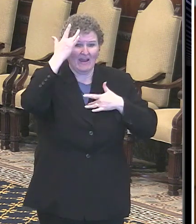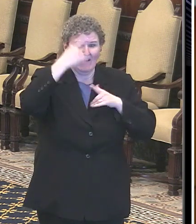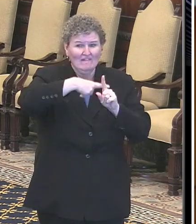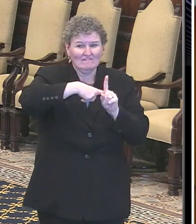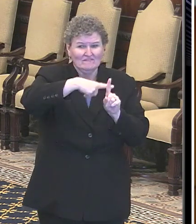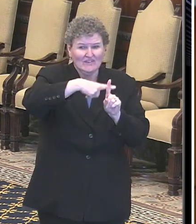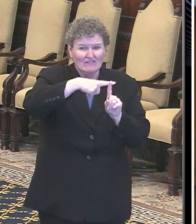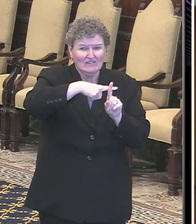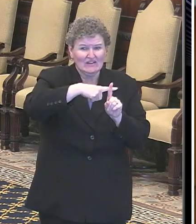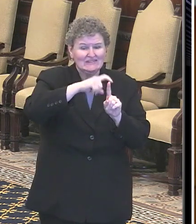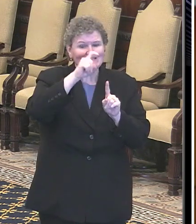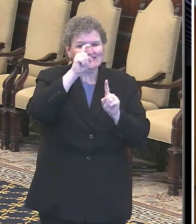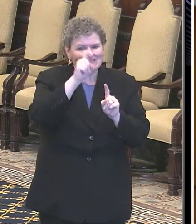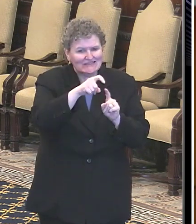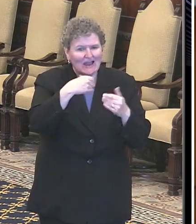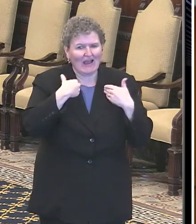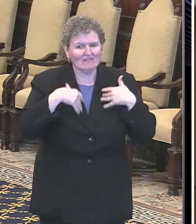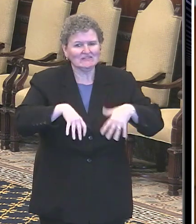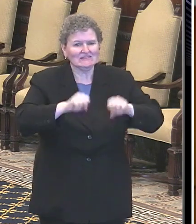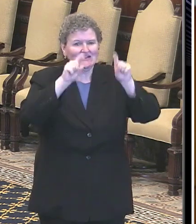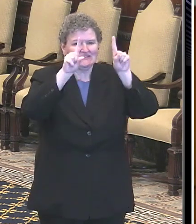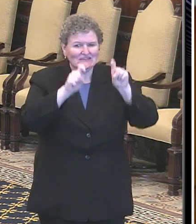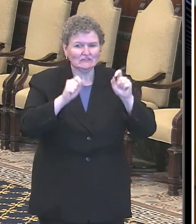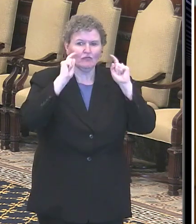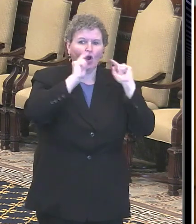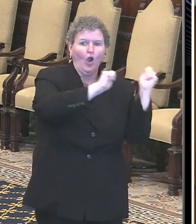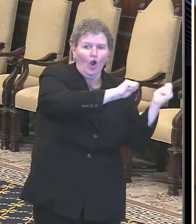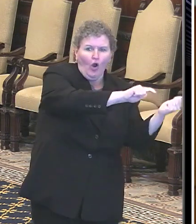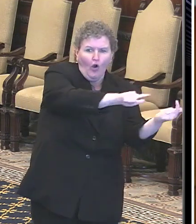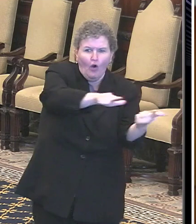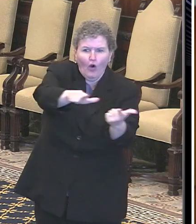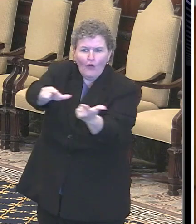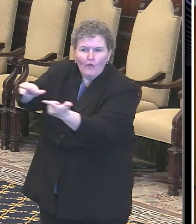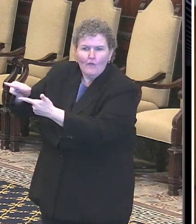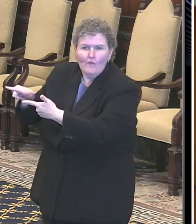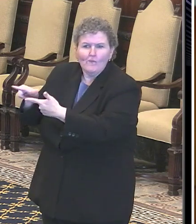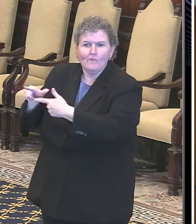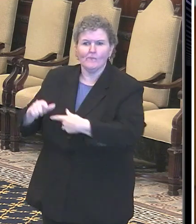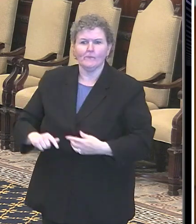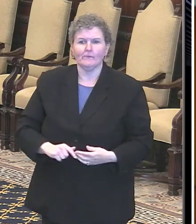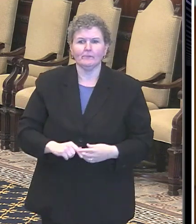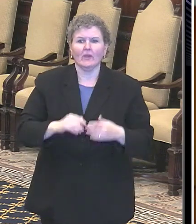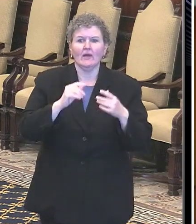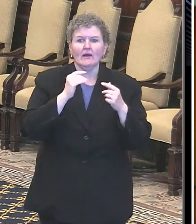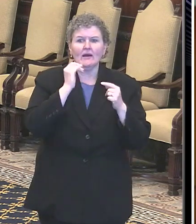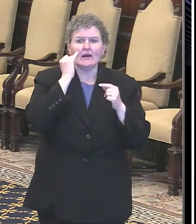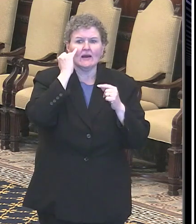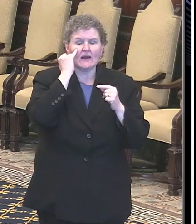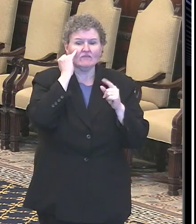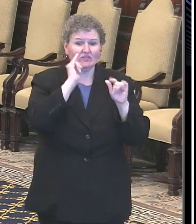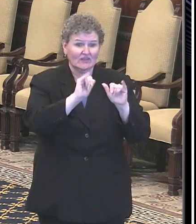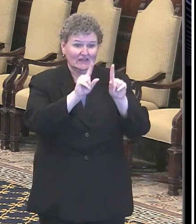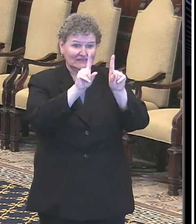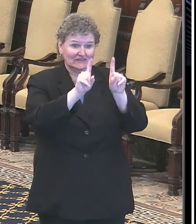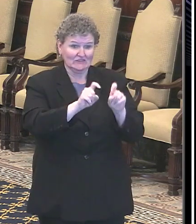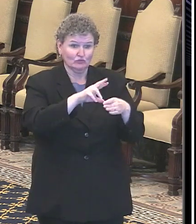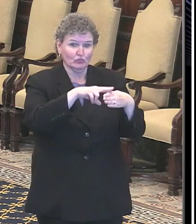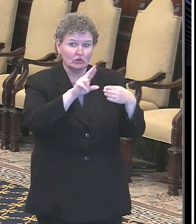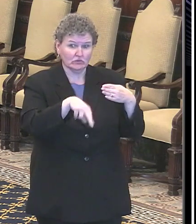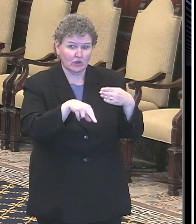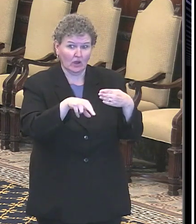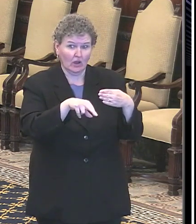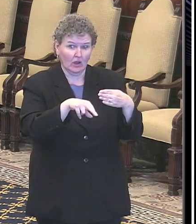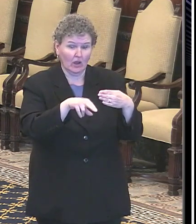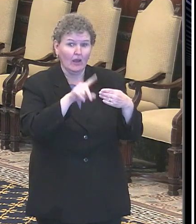necessarily mean we need to test everybody. I would start with the assumption, getting back to your question, start with the assumption that the test result is real. But that